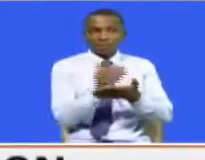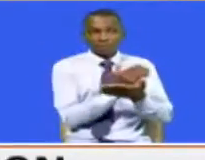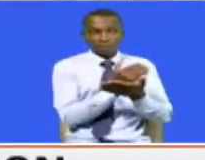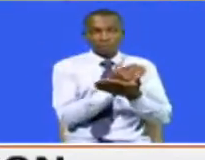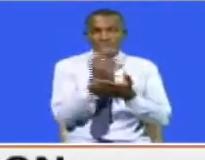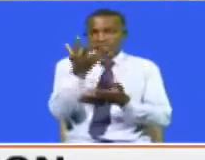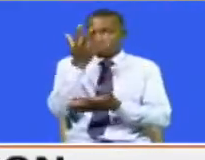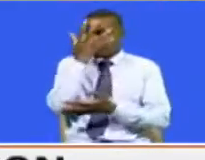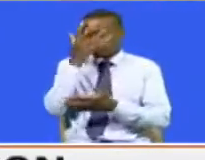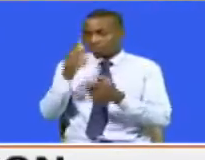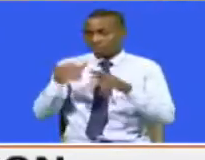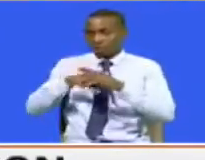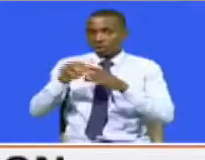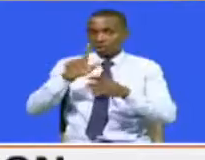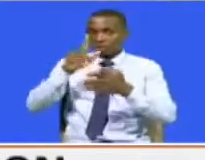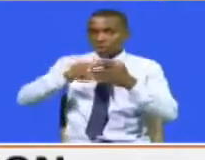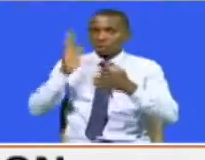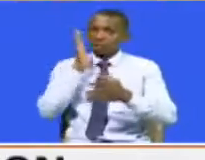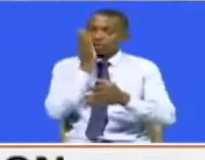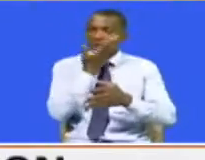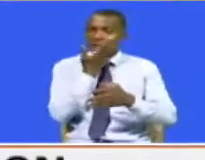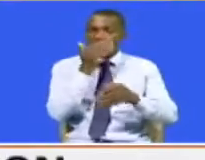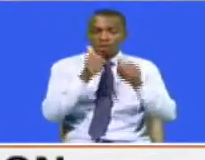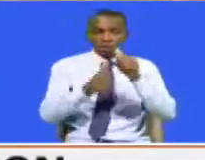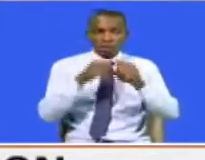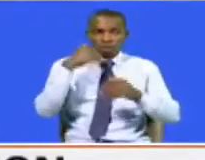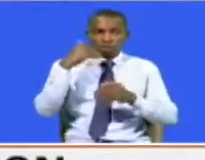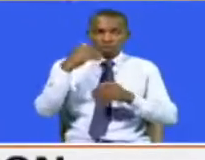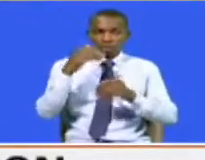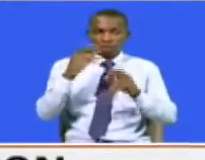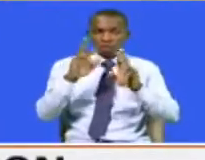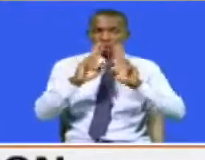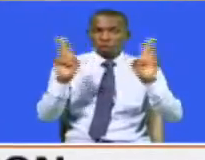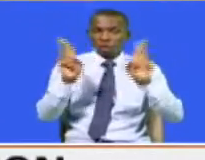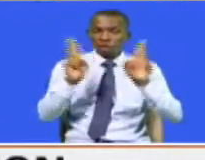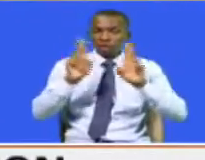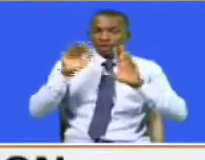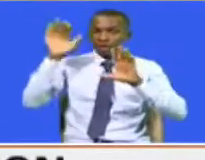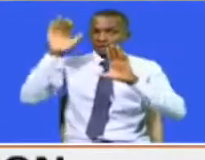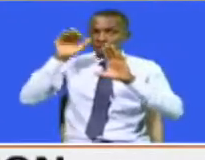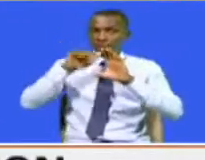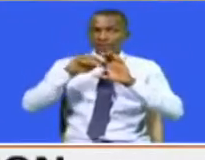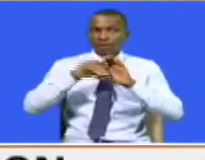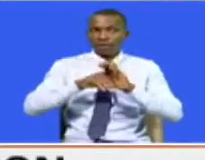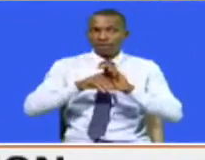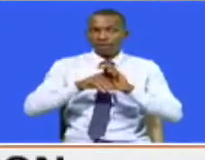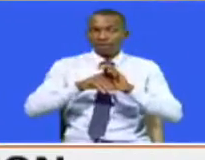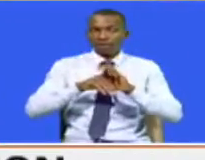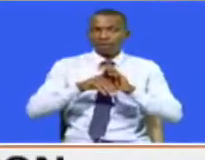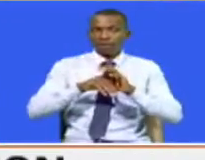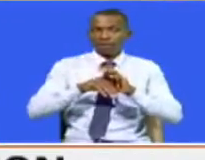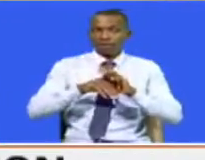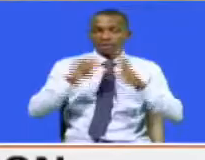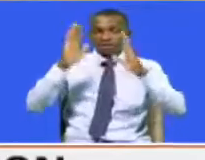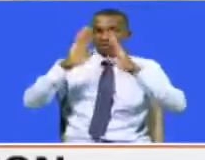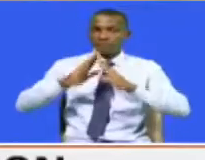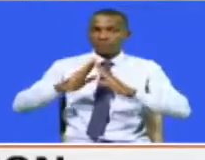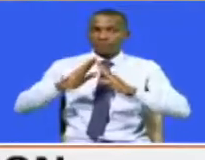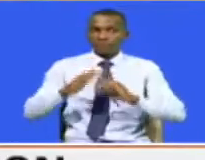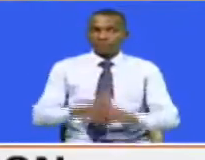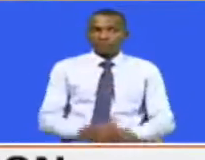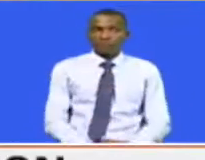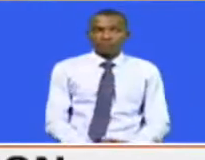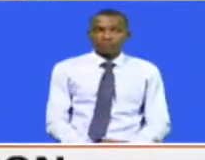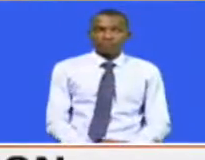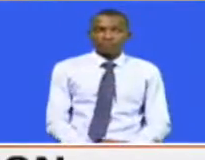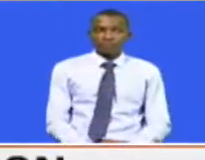shade and in whatever color, which is already rearing its ugly head in the house. I want to